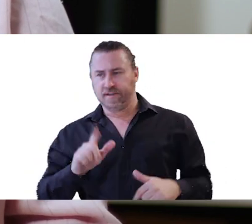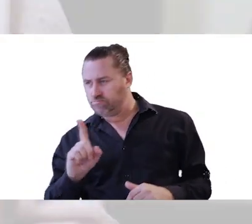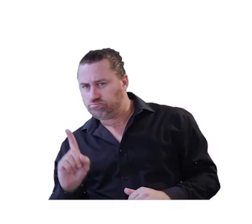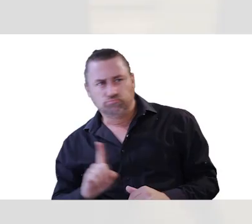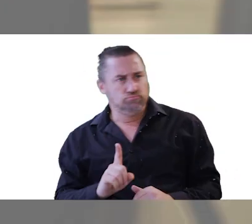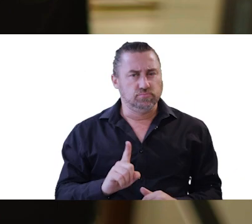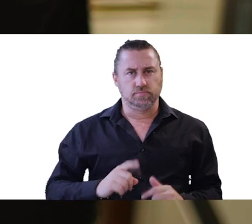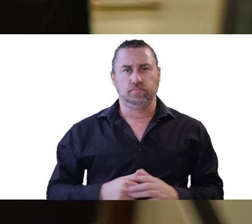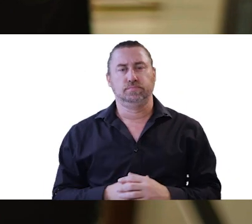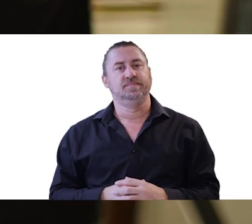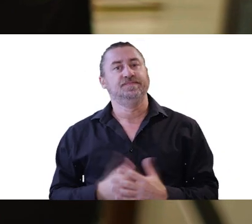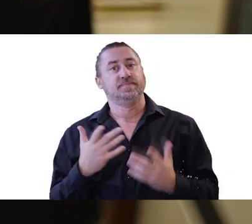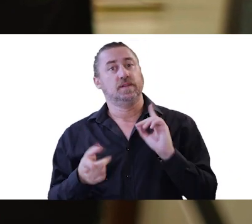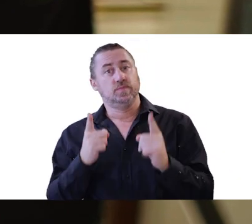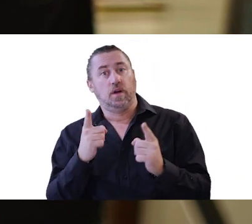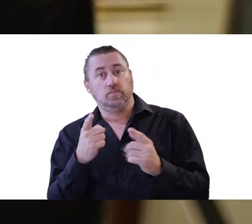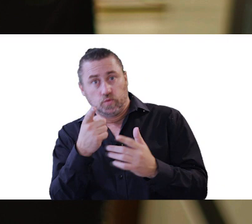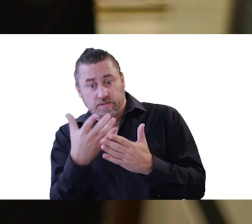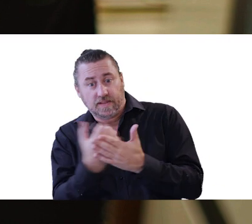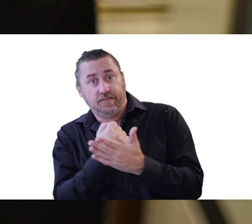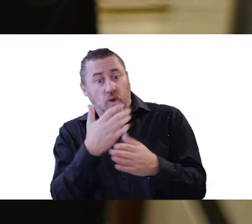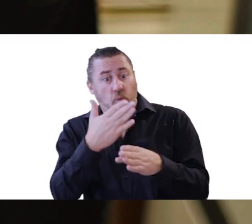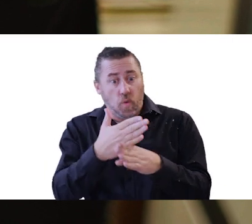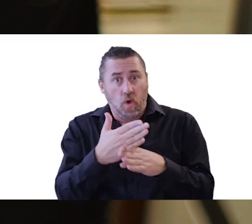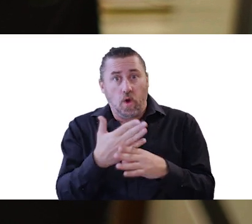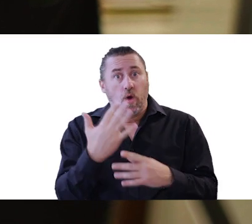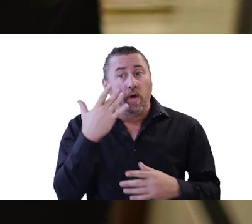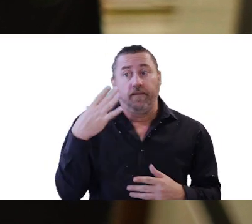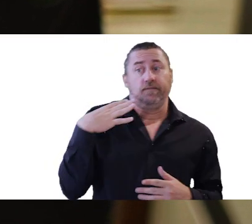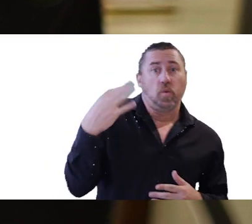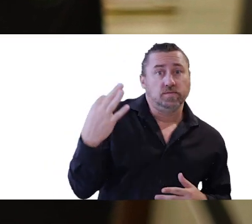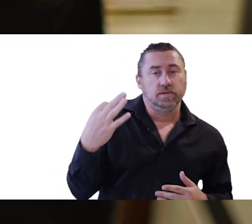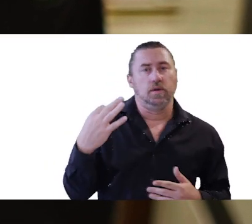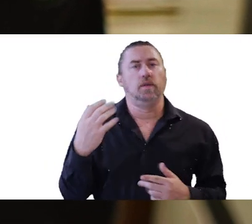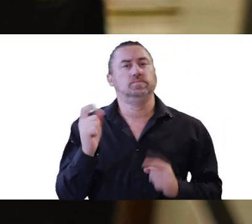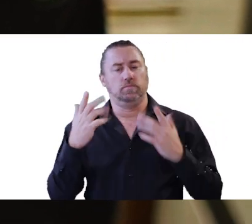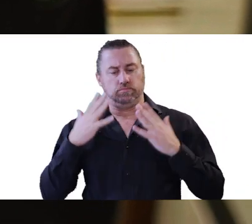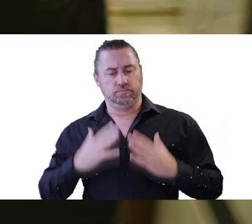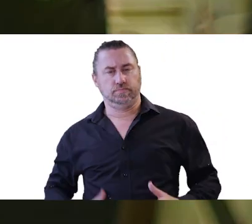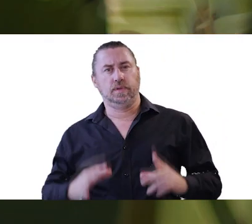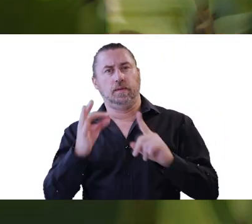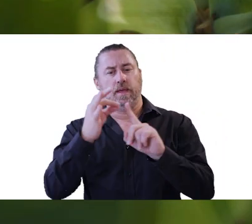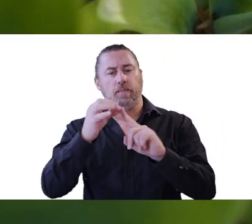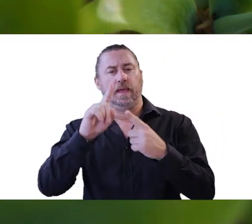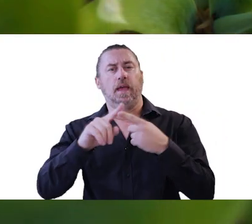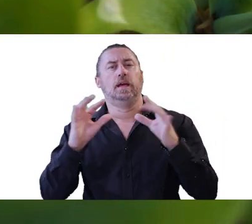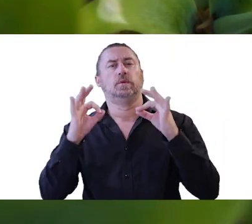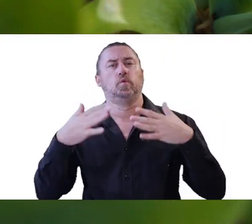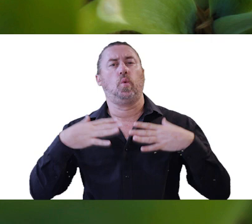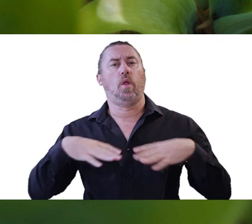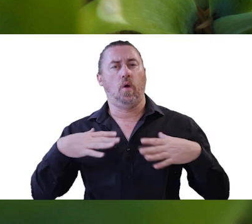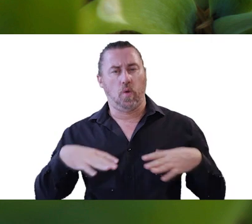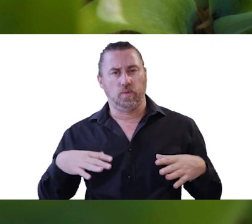or volunteer. Sometimes to keep you safe at work or when volunteering, you will need to wear special clothing or protective gear. This is